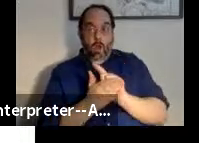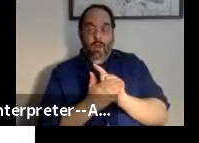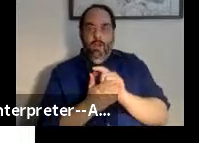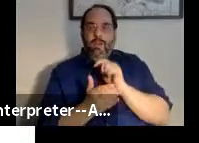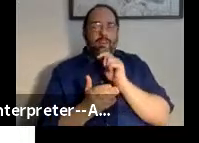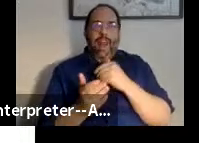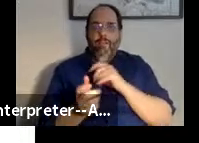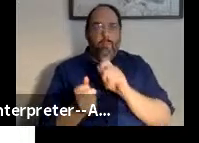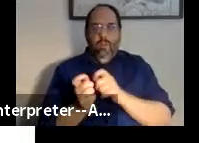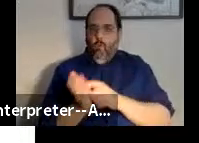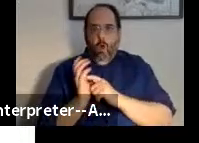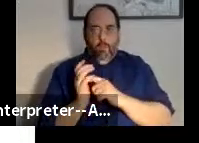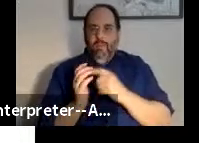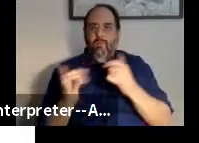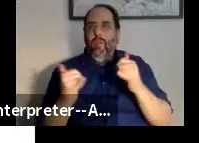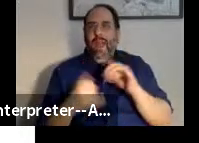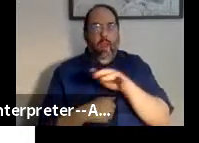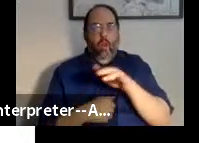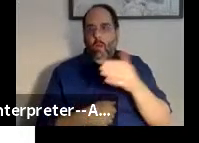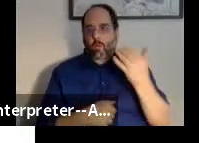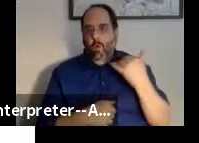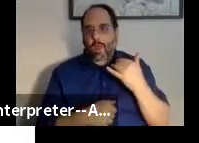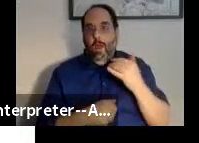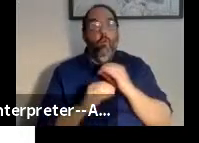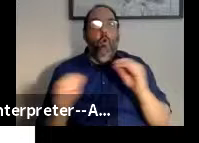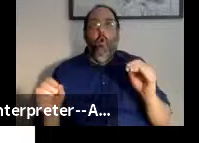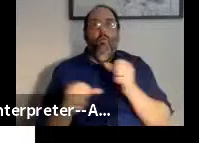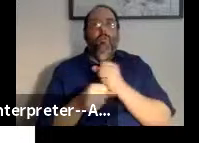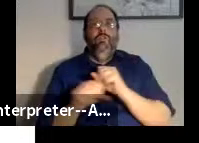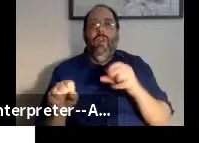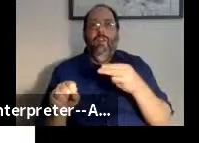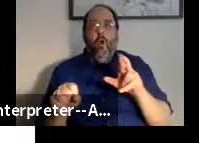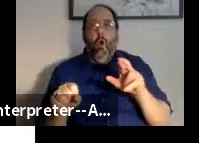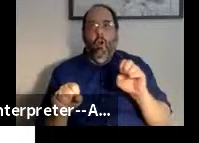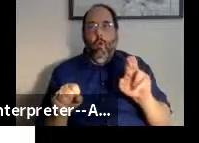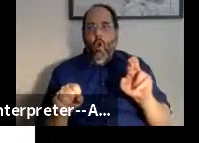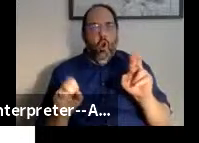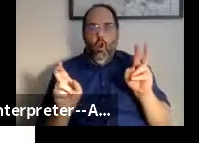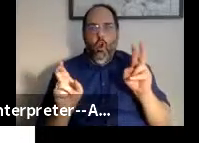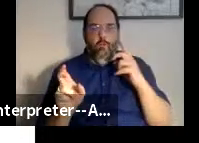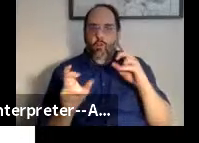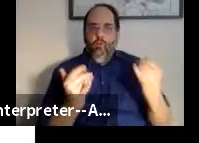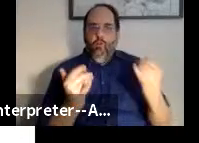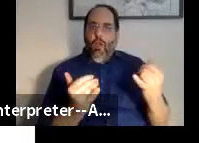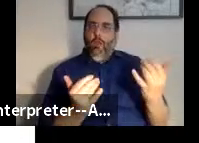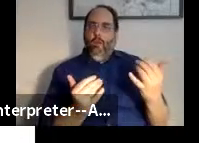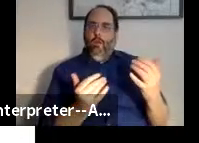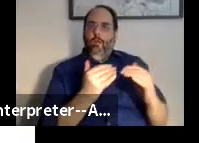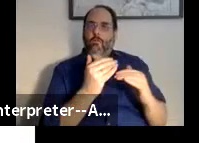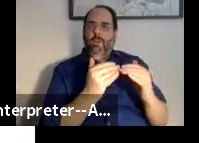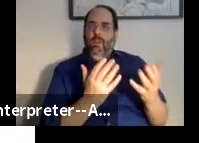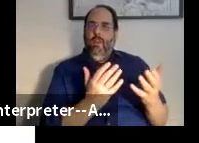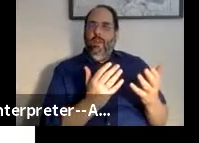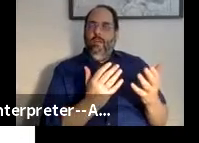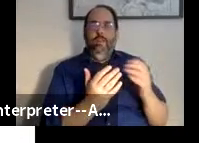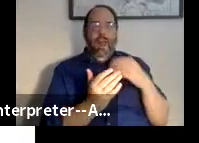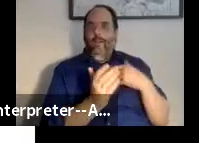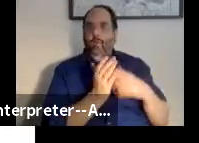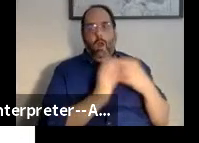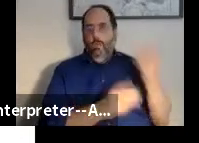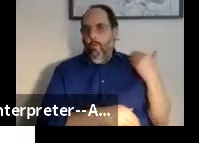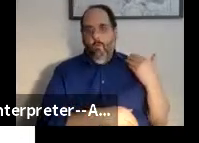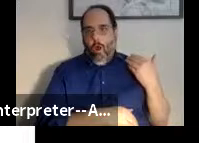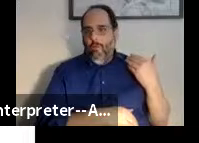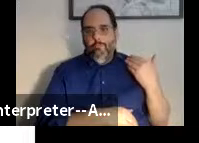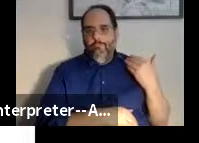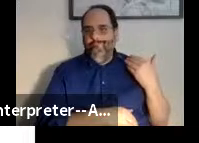specific requirements for play areas. So there's no safe harbor for existing facilities in play areas because there wasn't an earlier requirement in